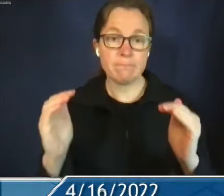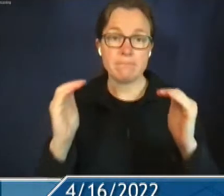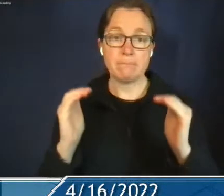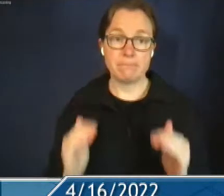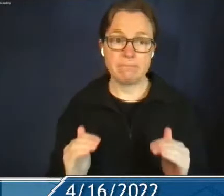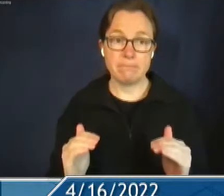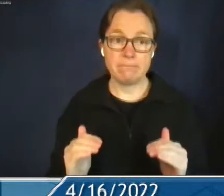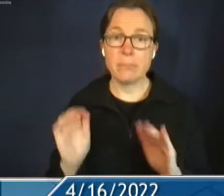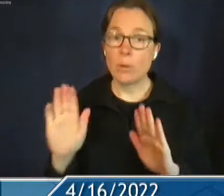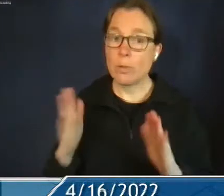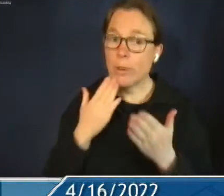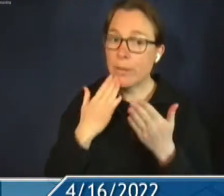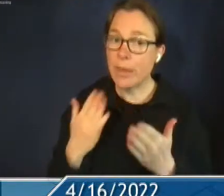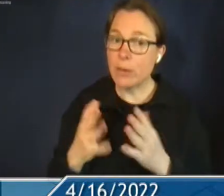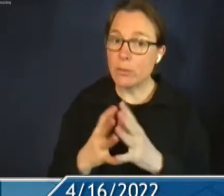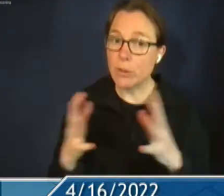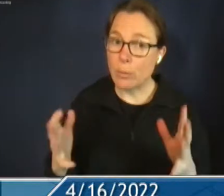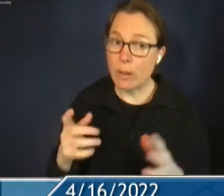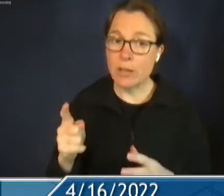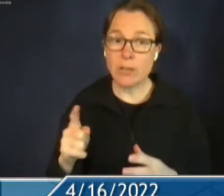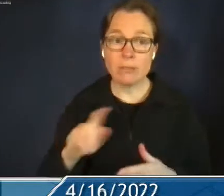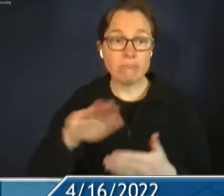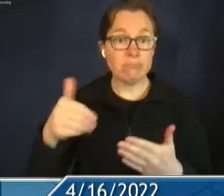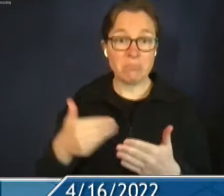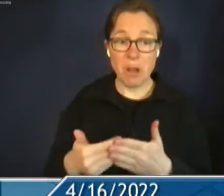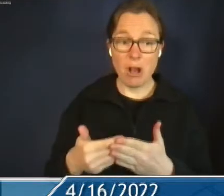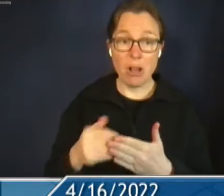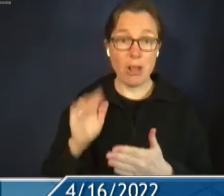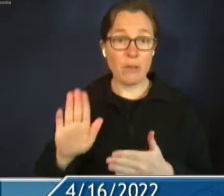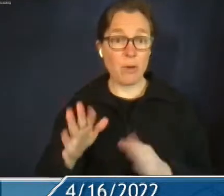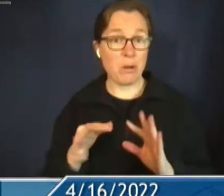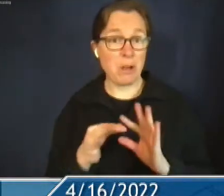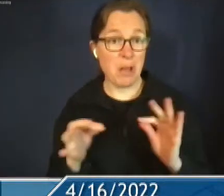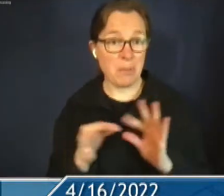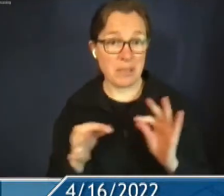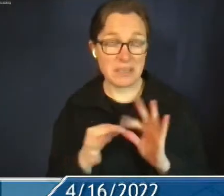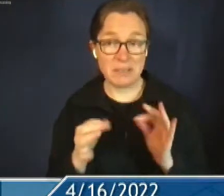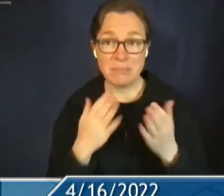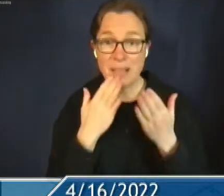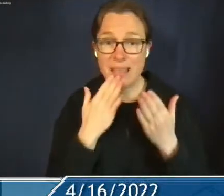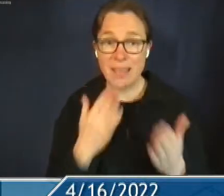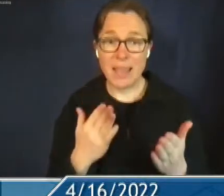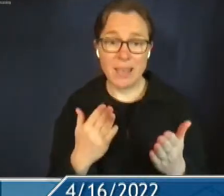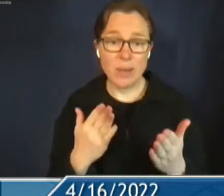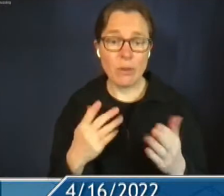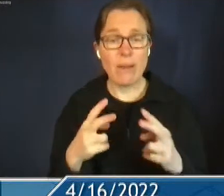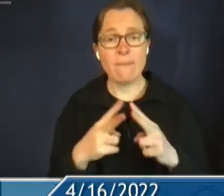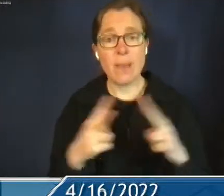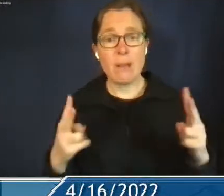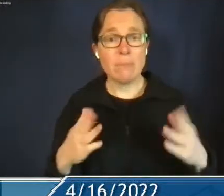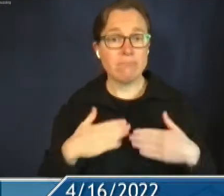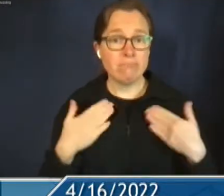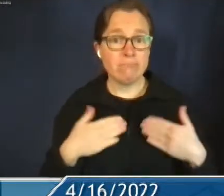Wonderful. Thank you so much for all of our speakers. We are, very grateful that you